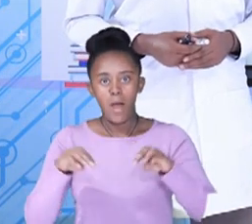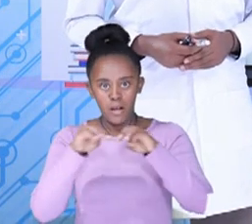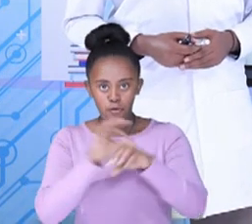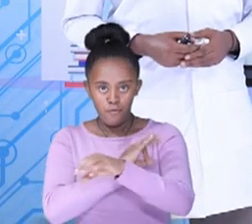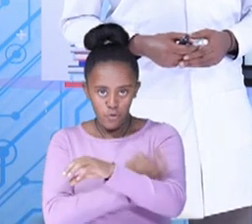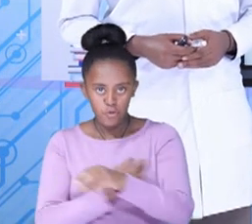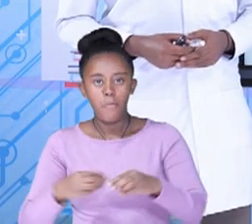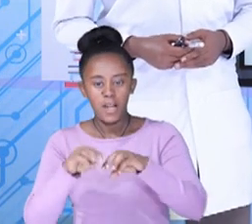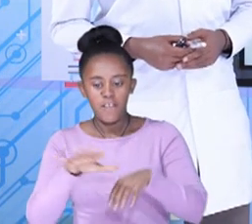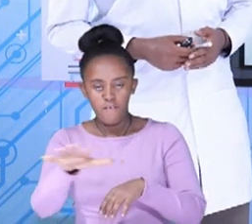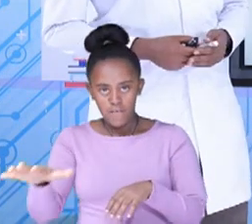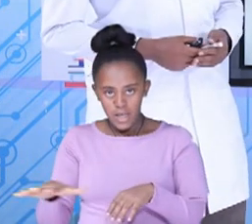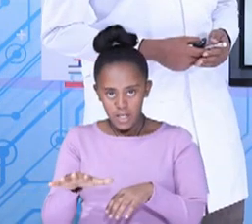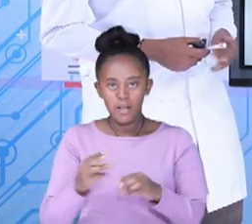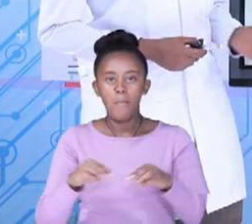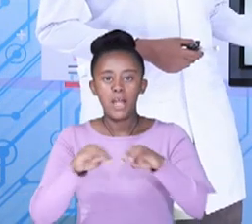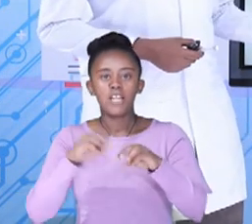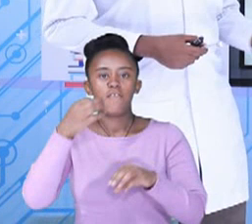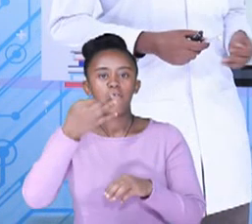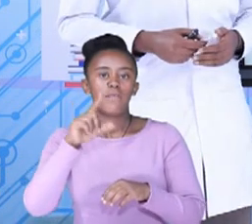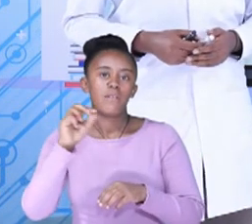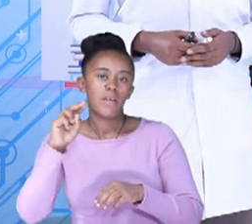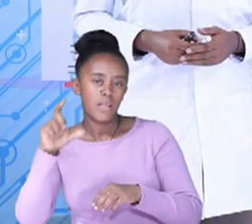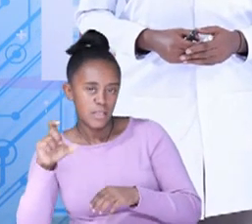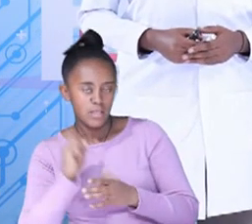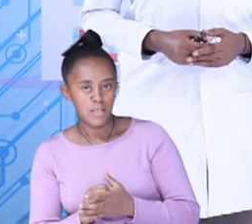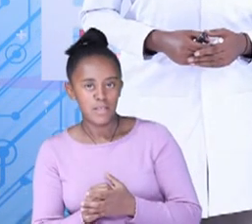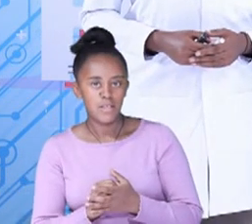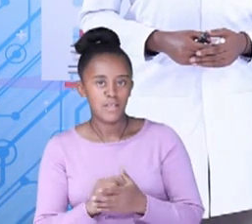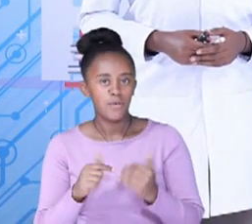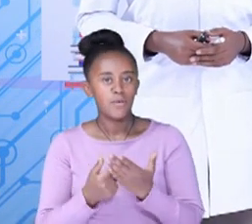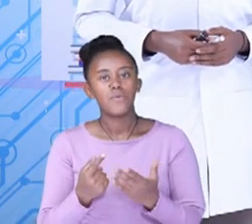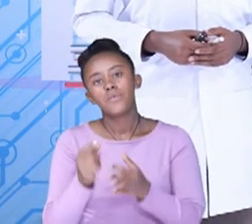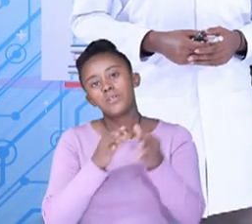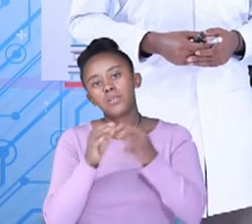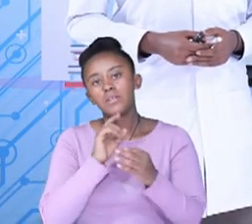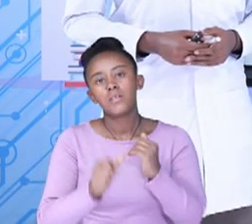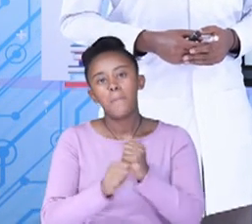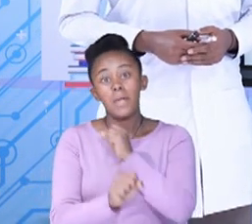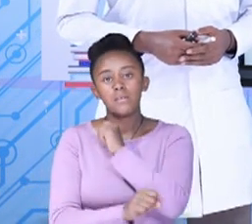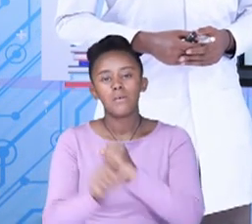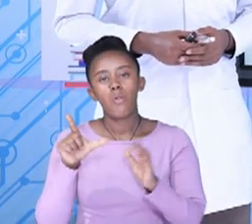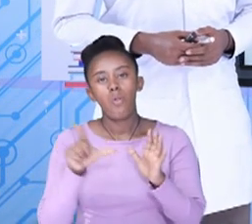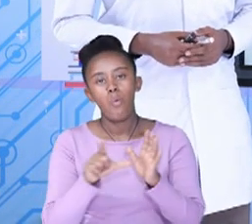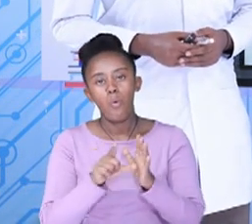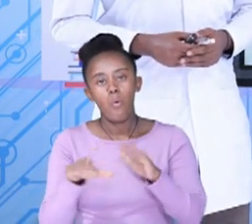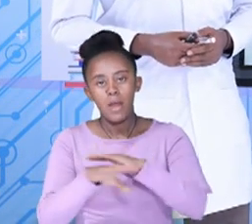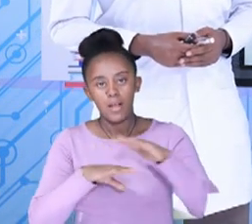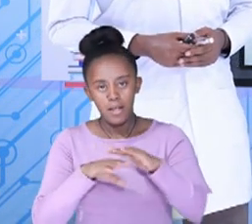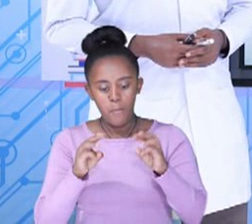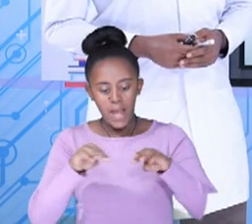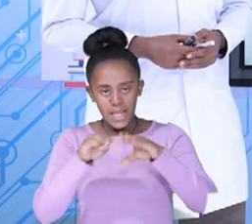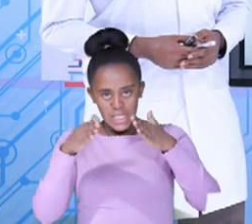magnetic field, and magnetic flux. We are able to state one of the basic law under